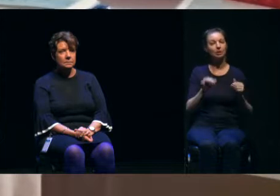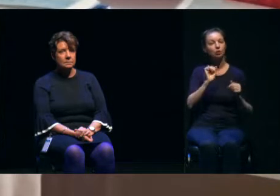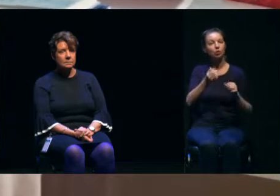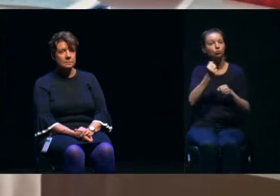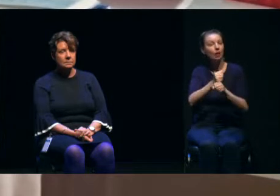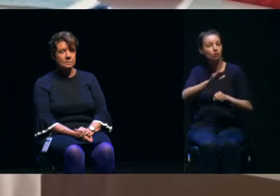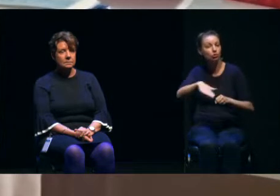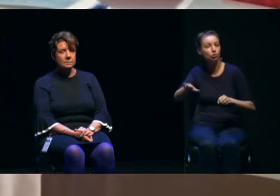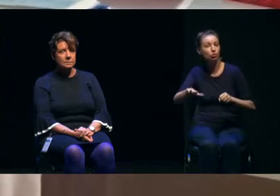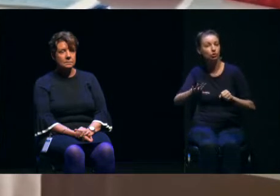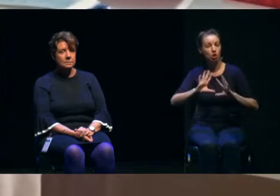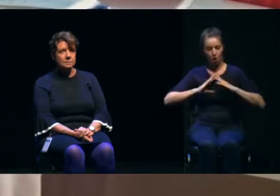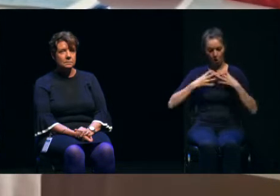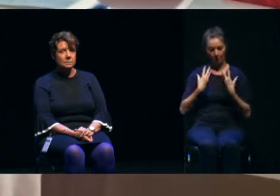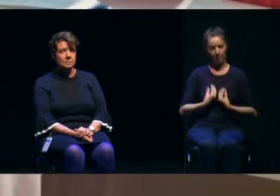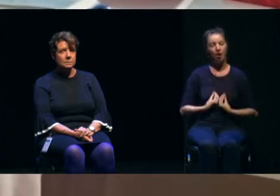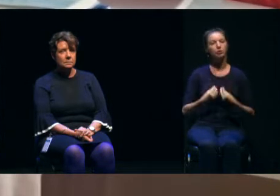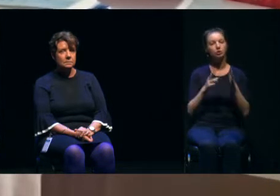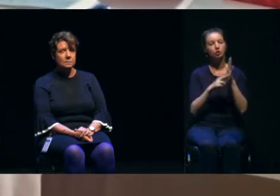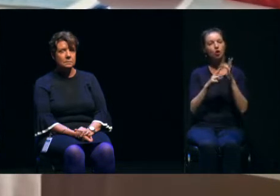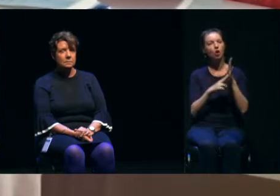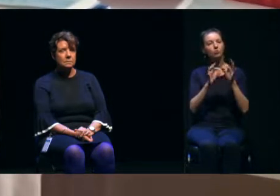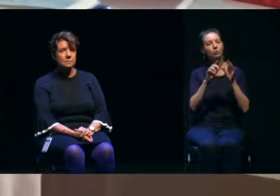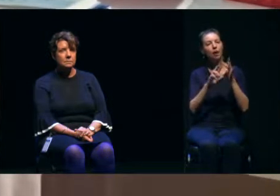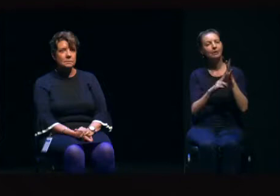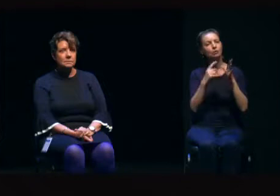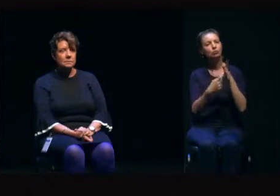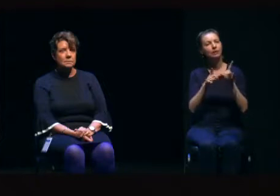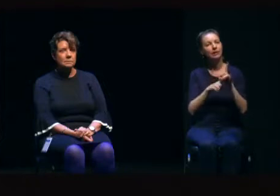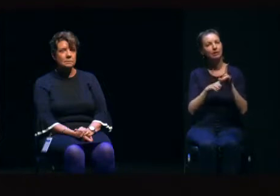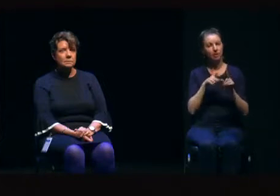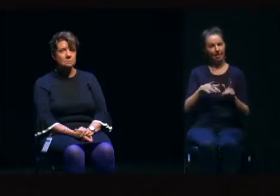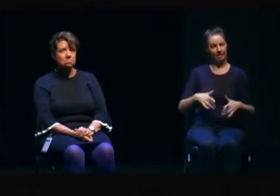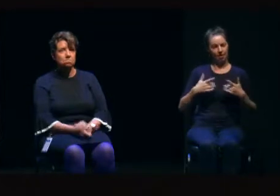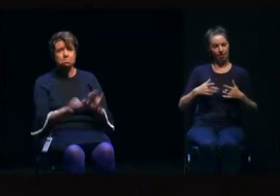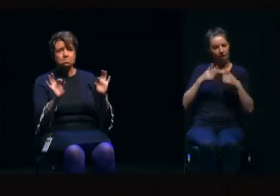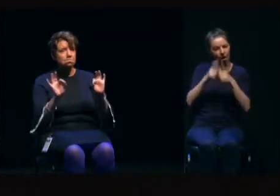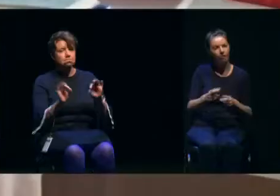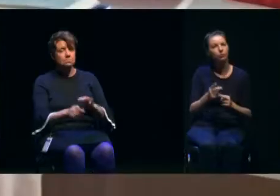grandchildren. Was that a big jump for someone from your background, or it's too logical?